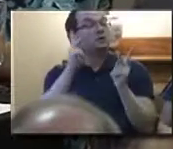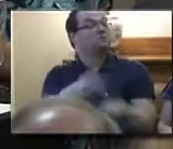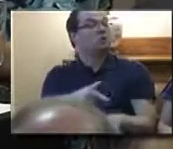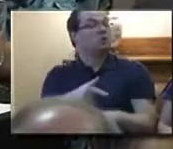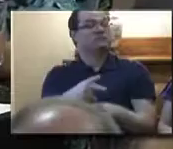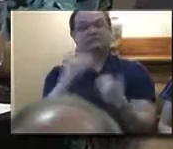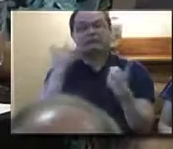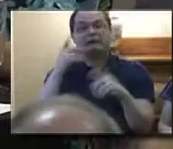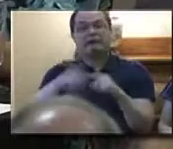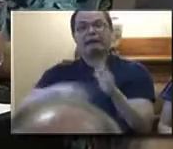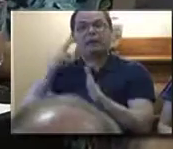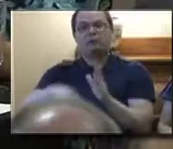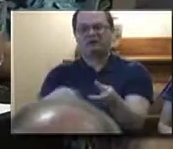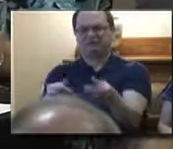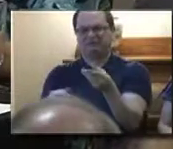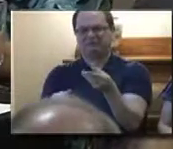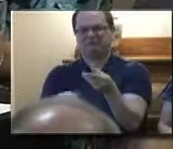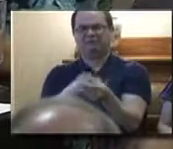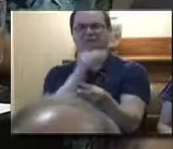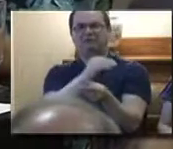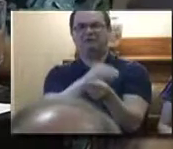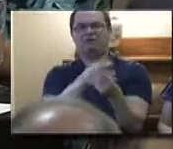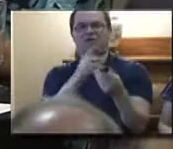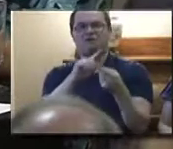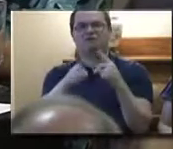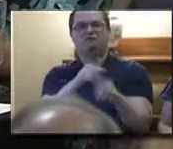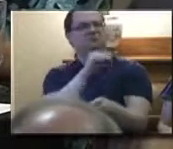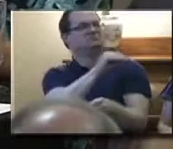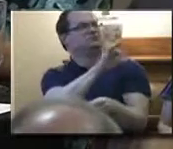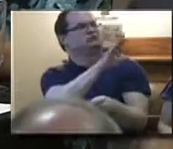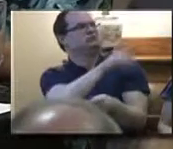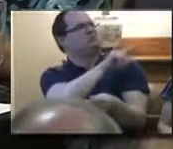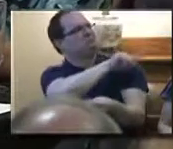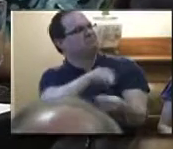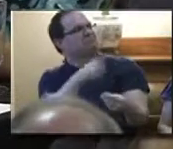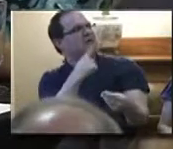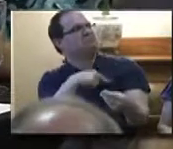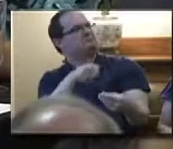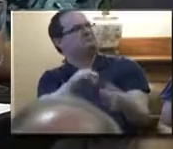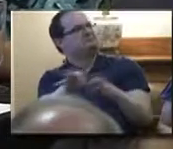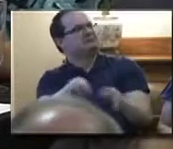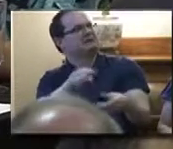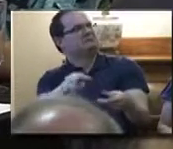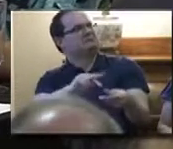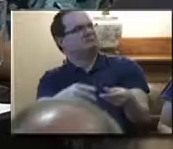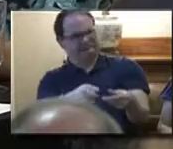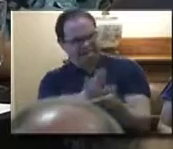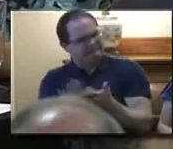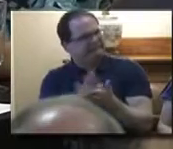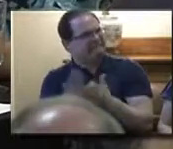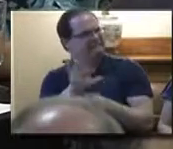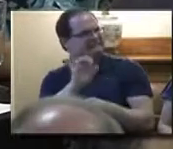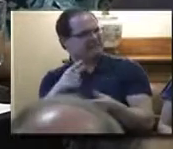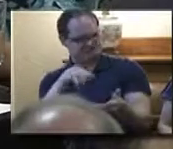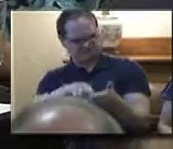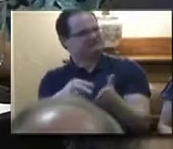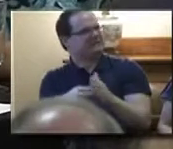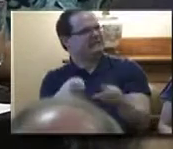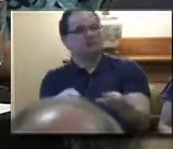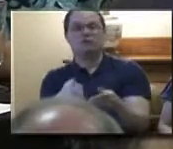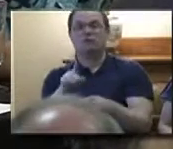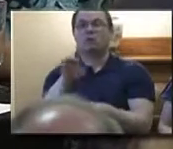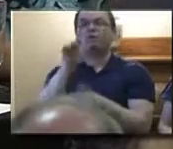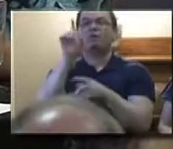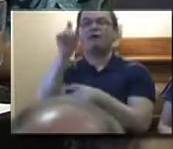hey, Joe, what does this mean? I'm not supposed to, you know, do this or clean up my cell or whatever. Or they'll ask the